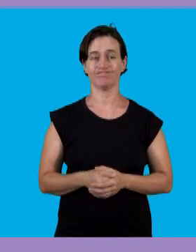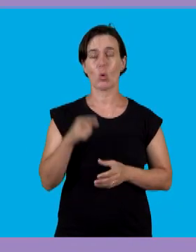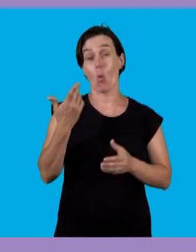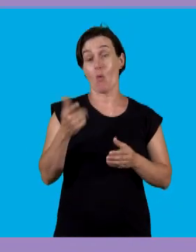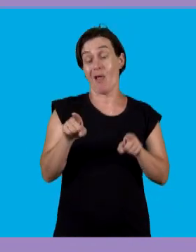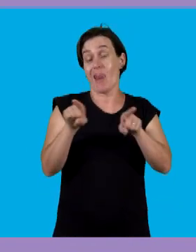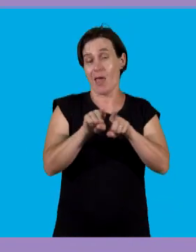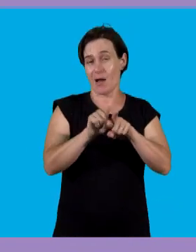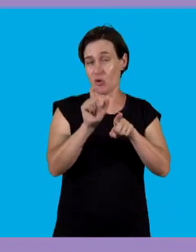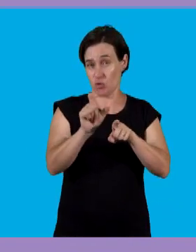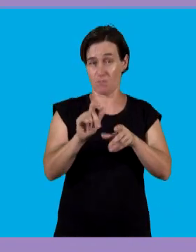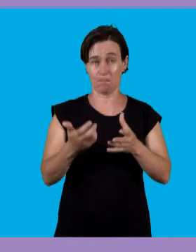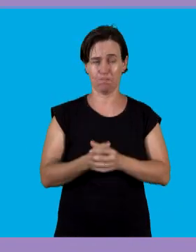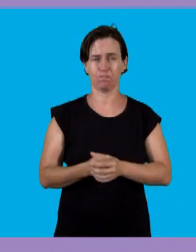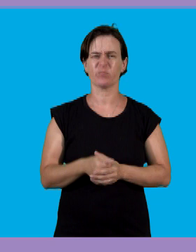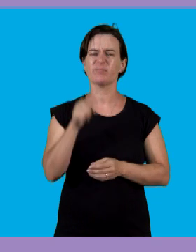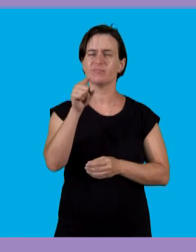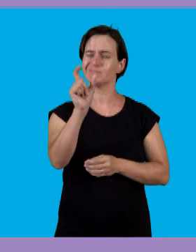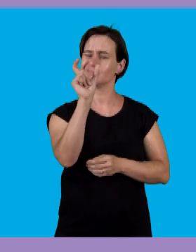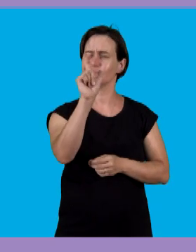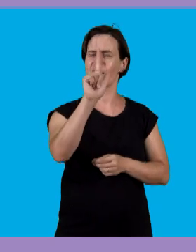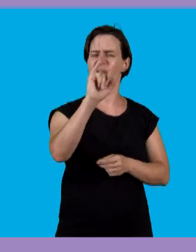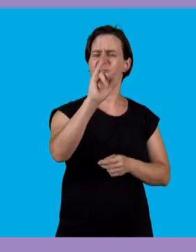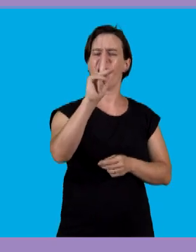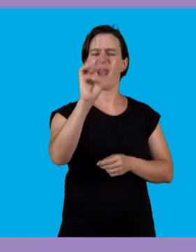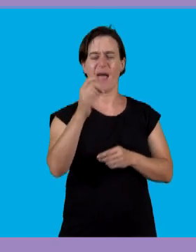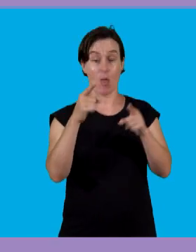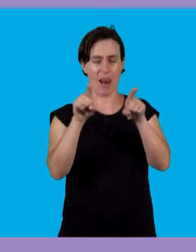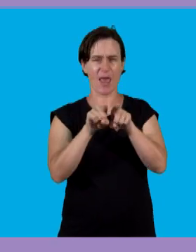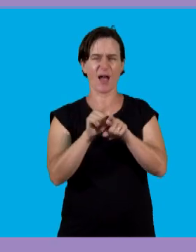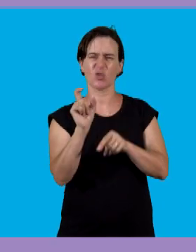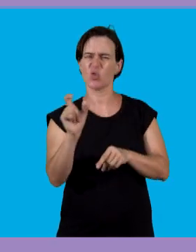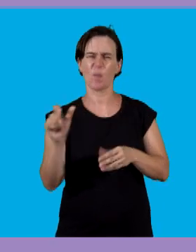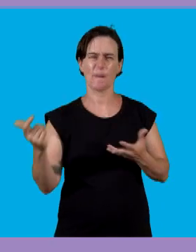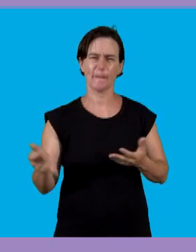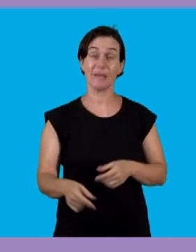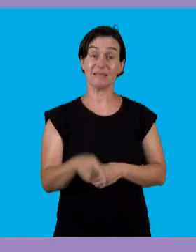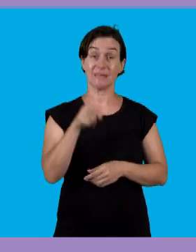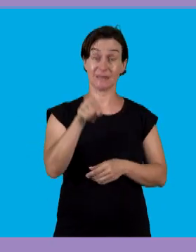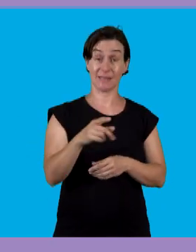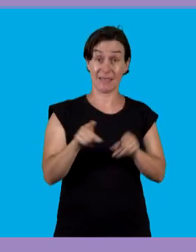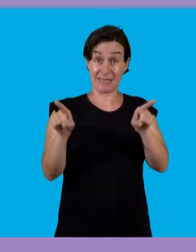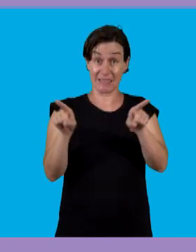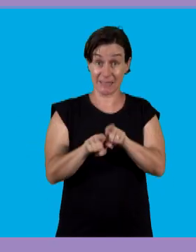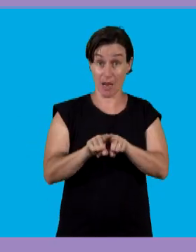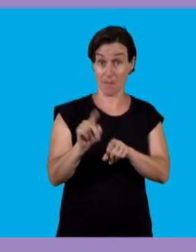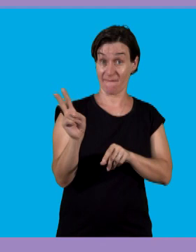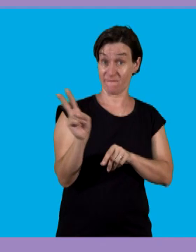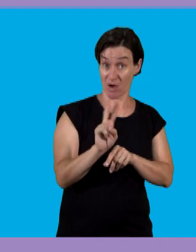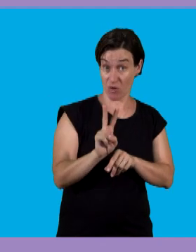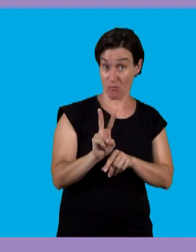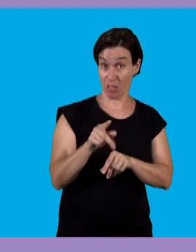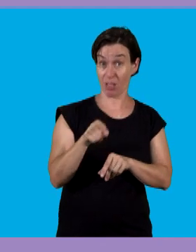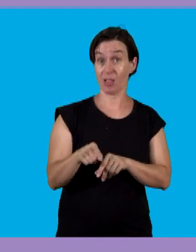at the like terms. So what exactly are like terms? Now, like terms are terms that have the